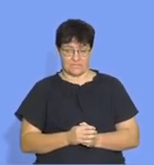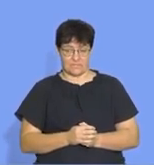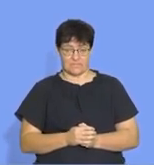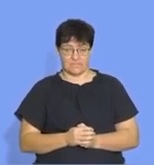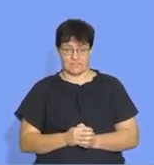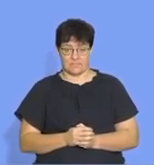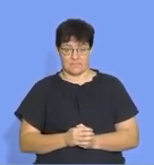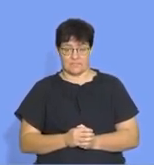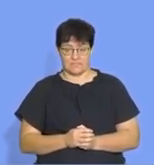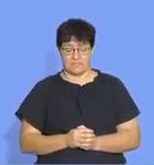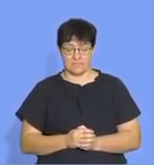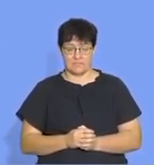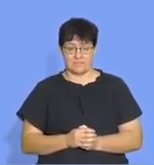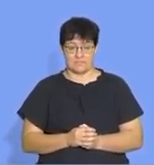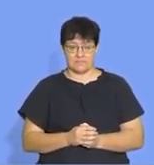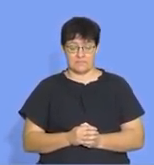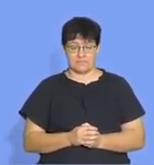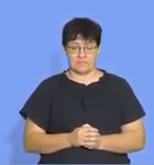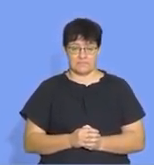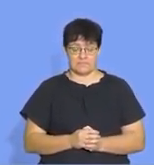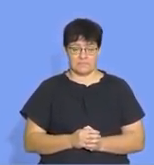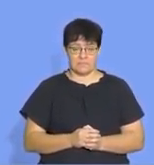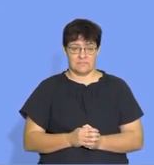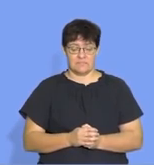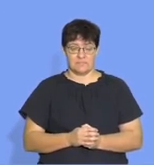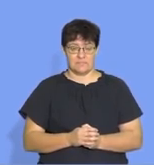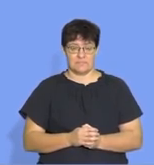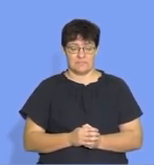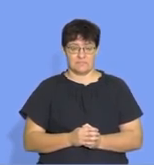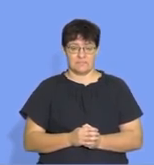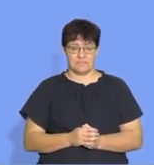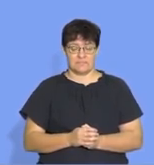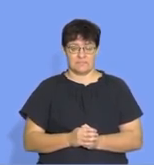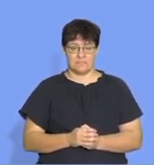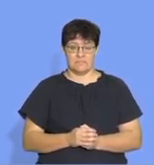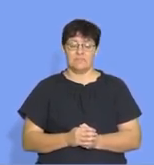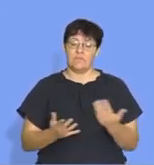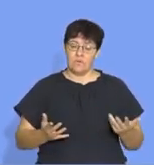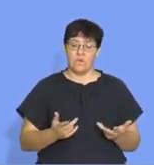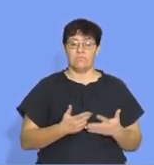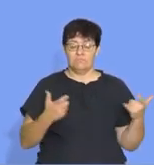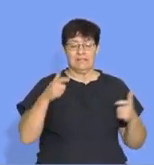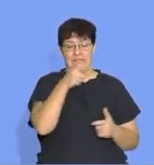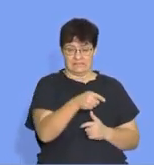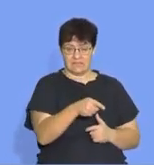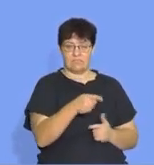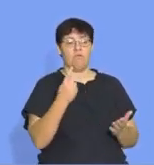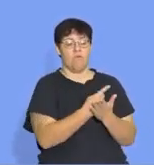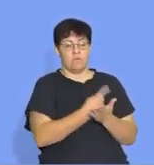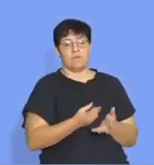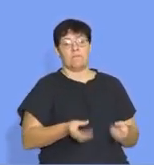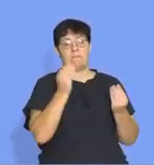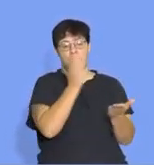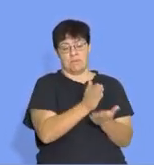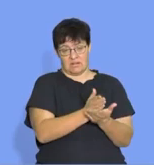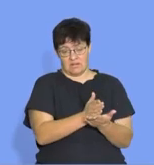of, I'll say M term, right? So the bigger factor always gets the sign of the middle term. So